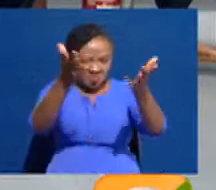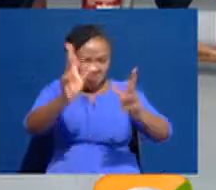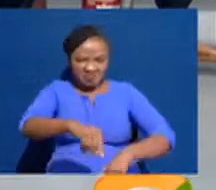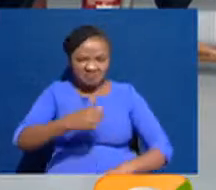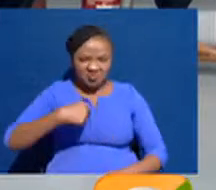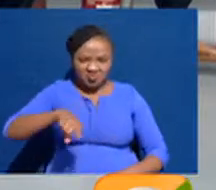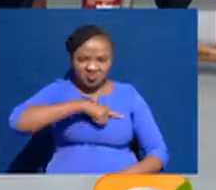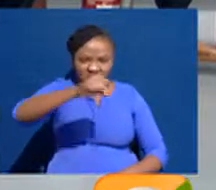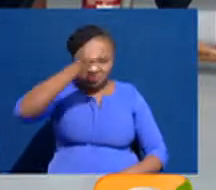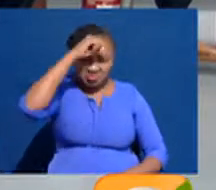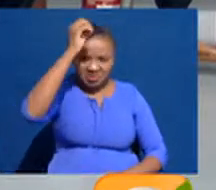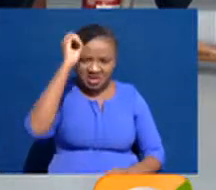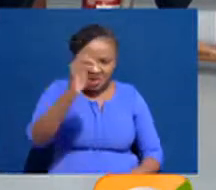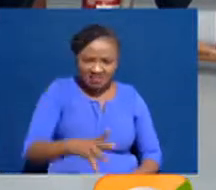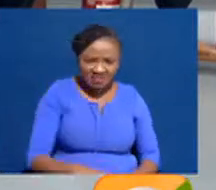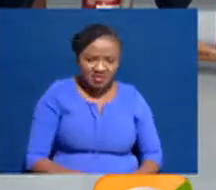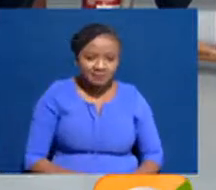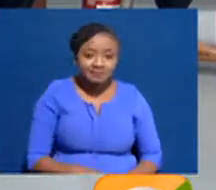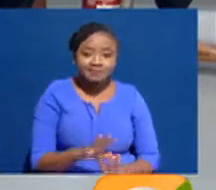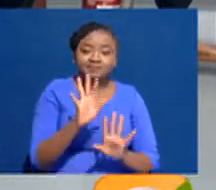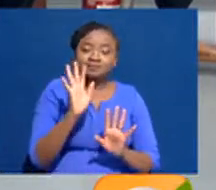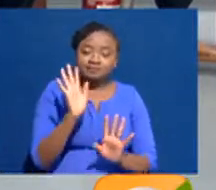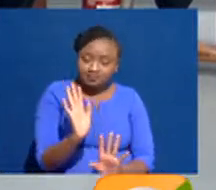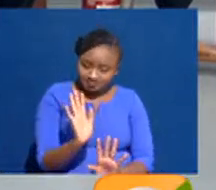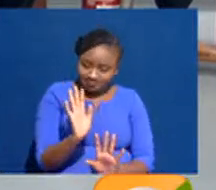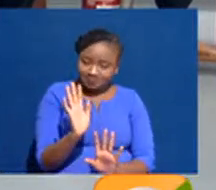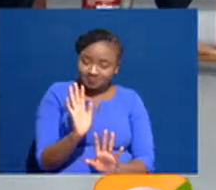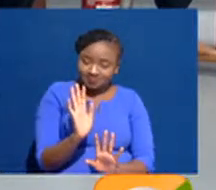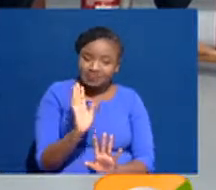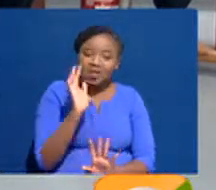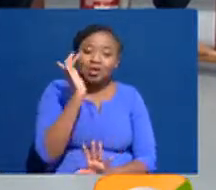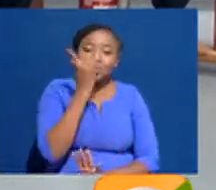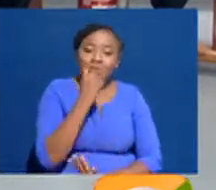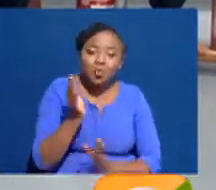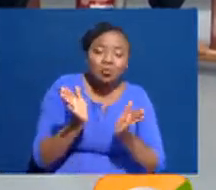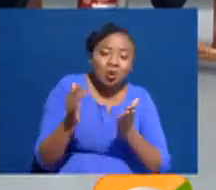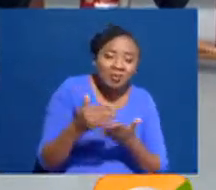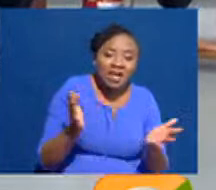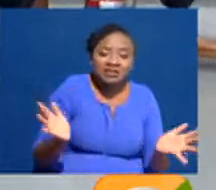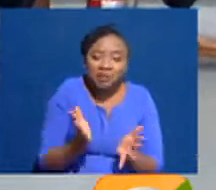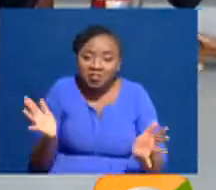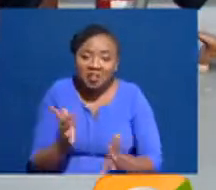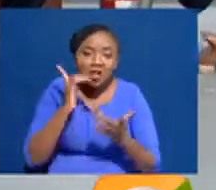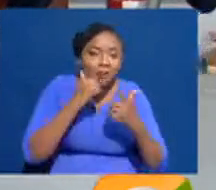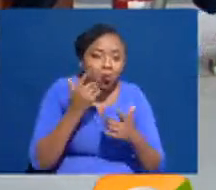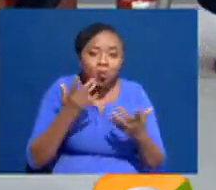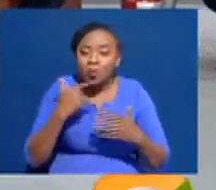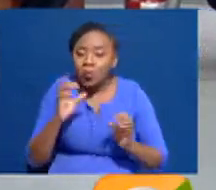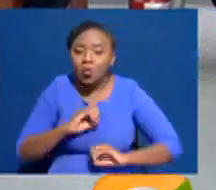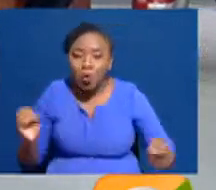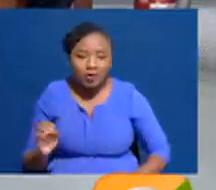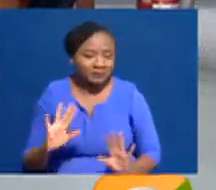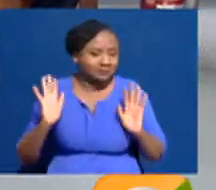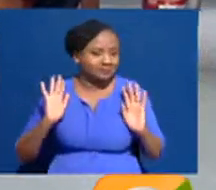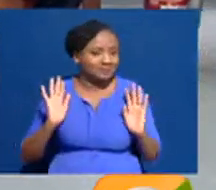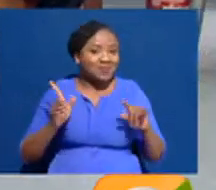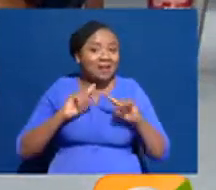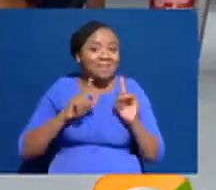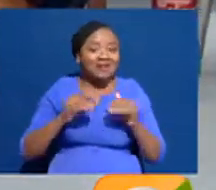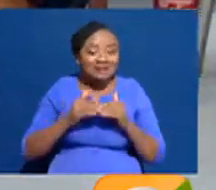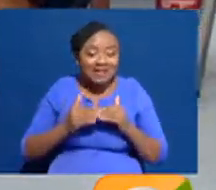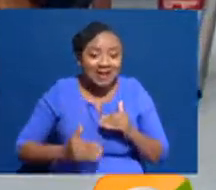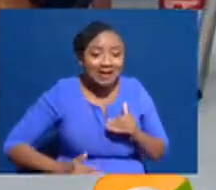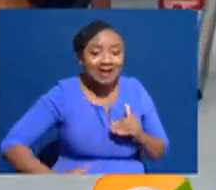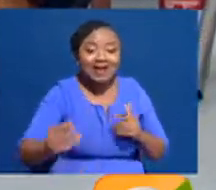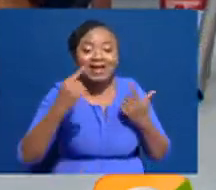fools. You know, it's not about who mobilized or who did not mobilize. But it's you're about just saying that results, we mobilized. The results it is of you today's